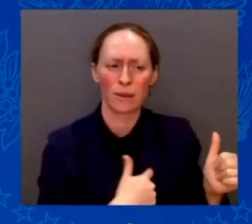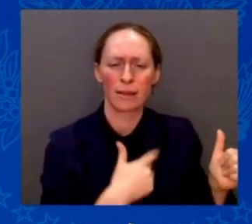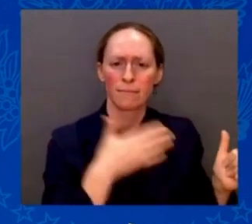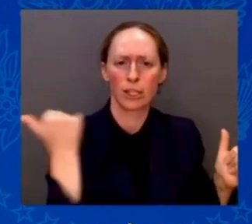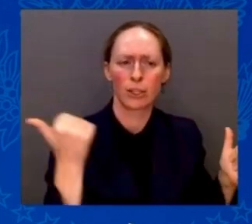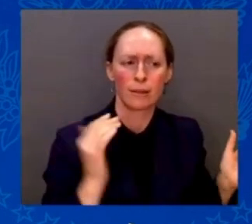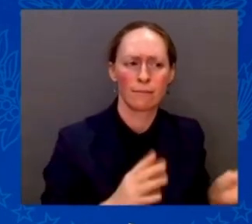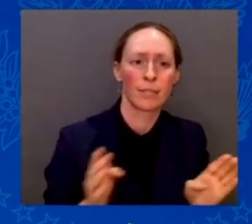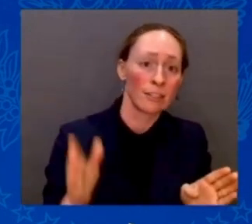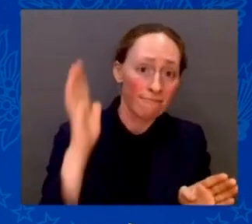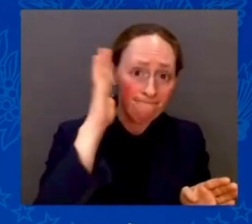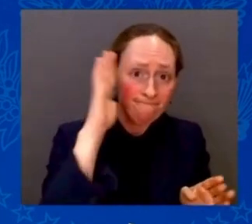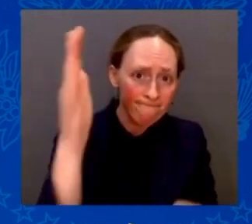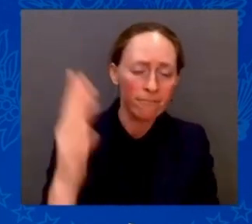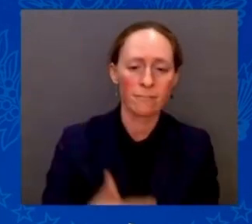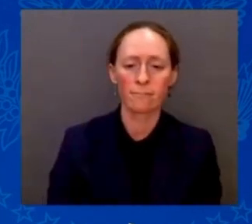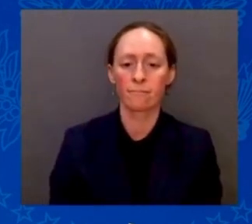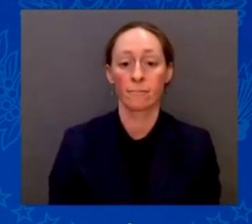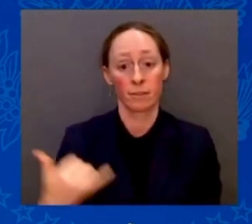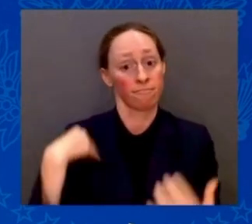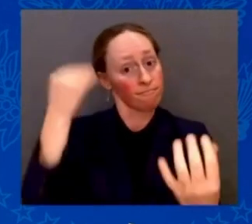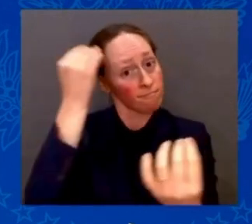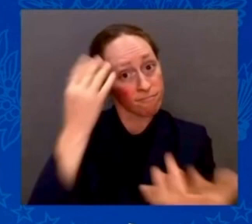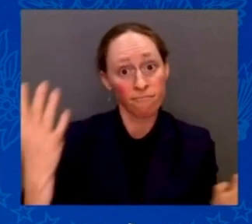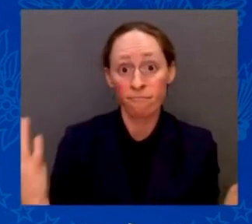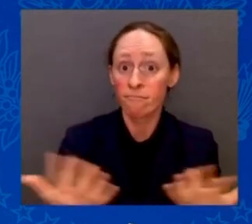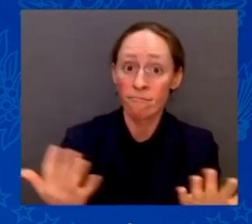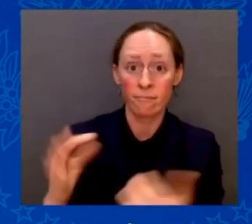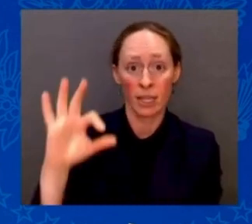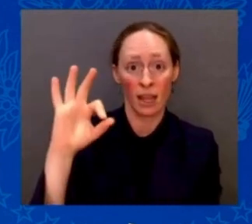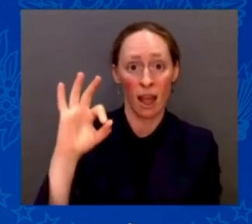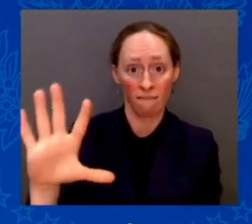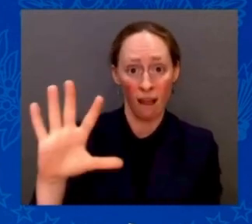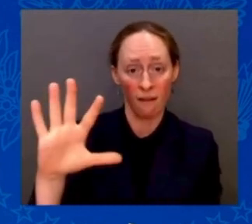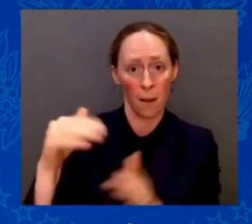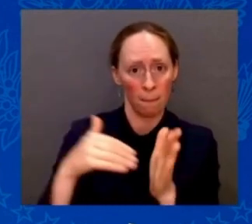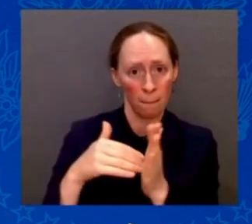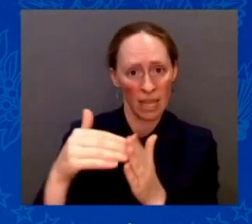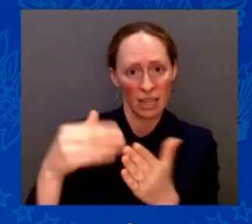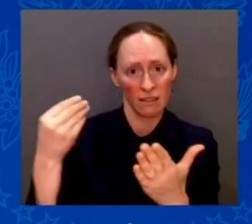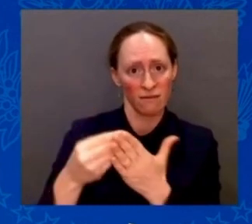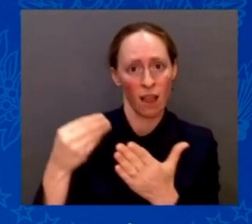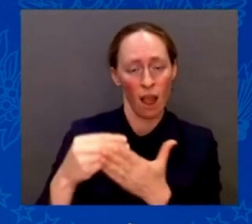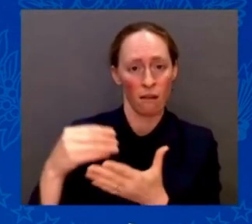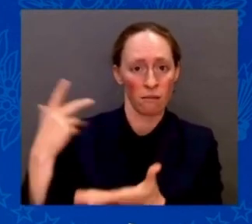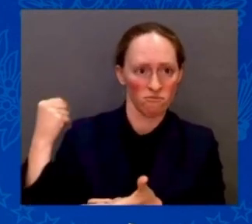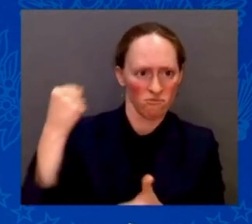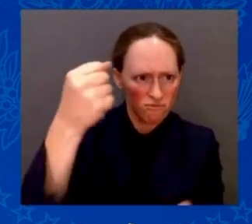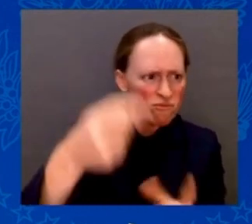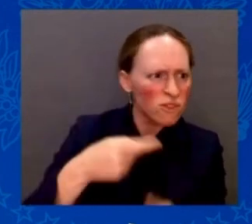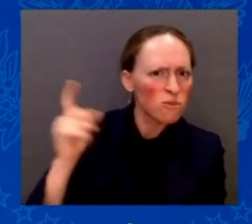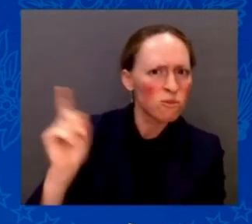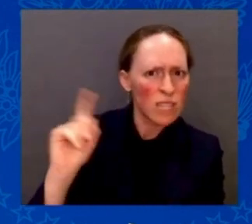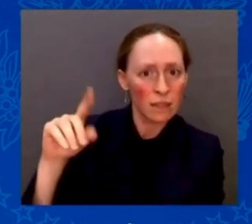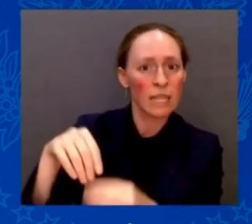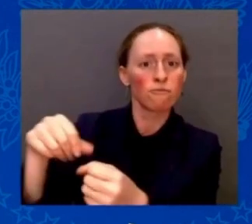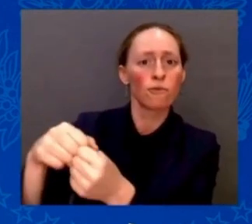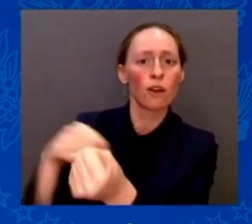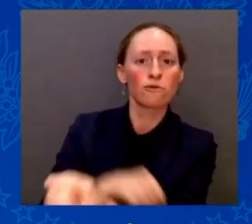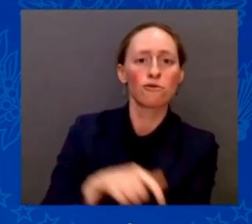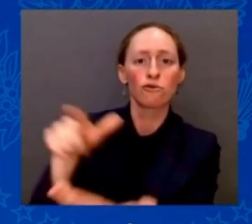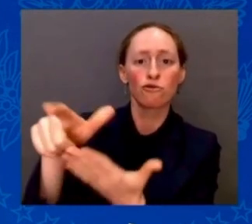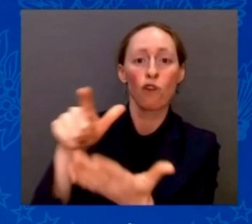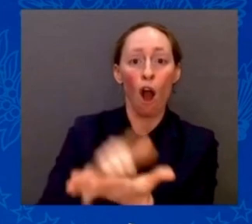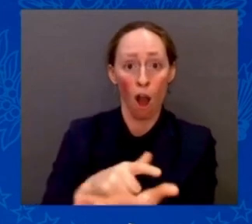million from the bipartisan infrastructure law is on the way to Hawaii to harden the ground power, harden the grid we